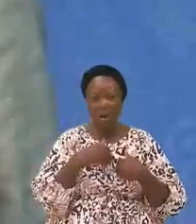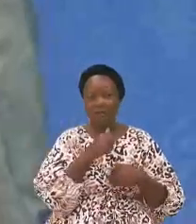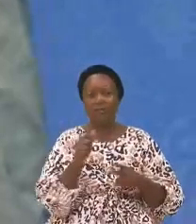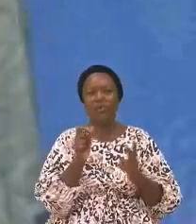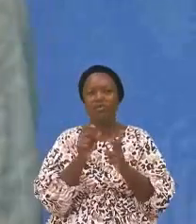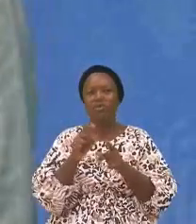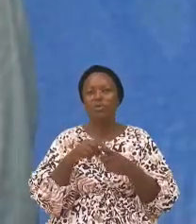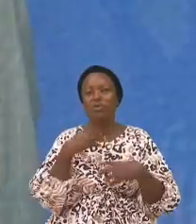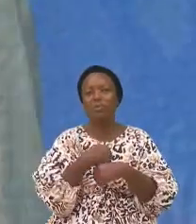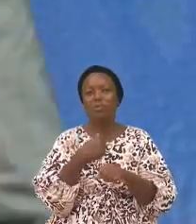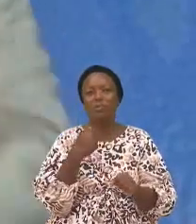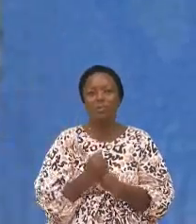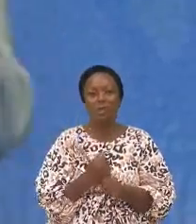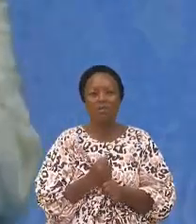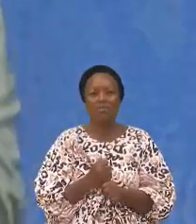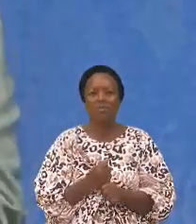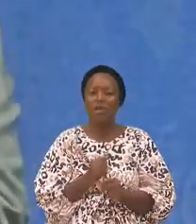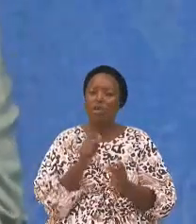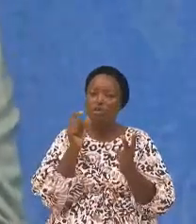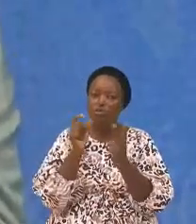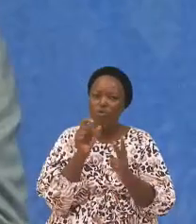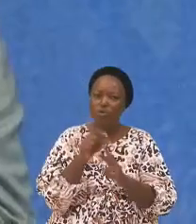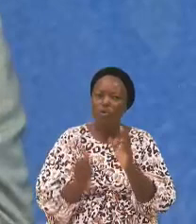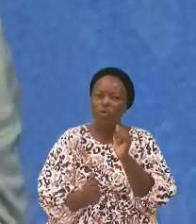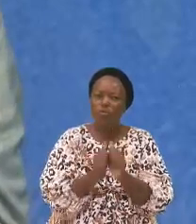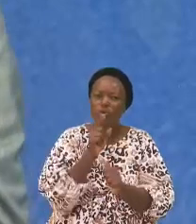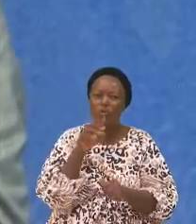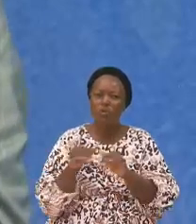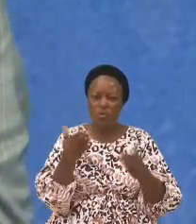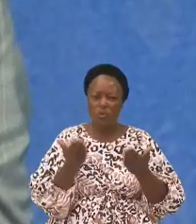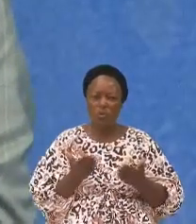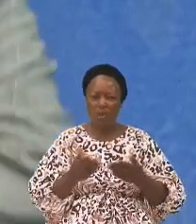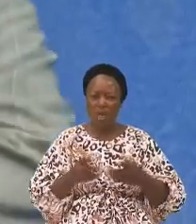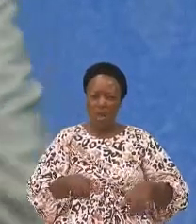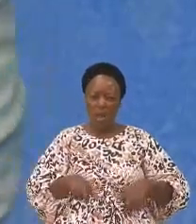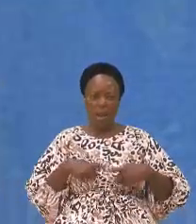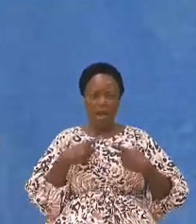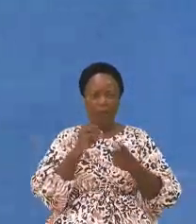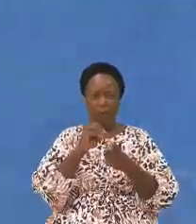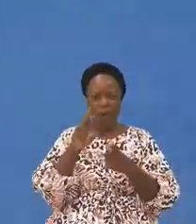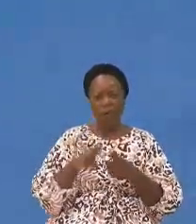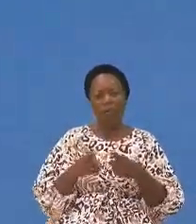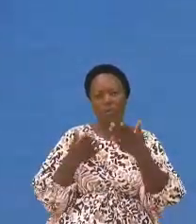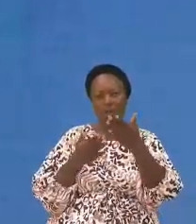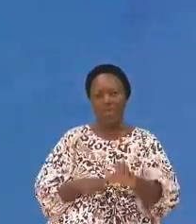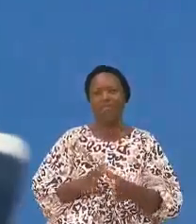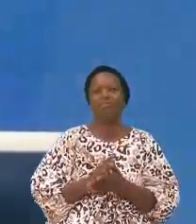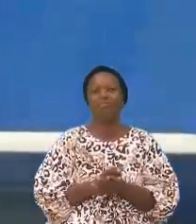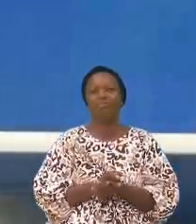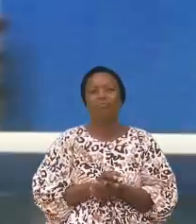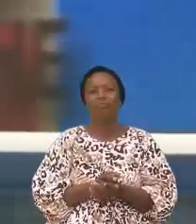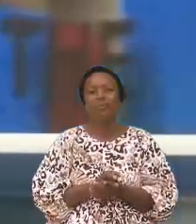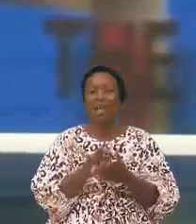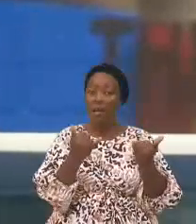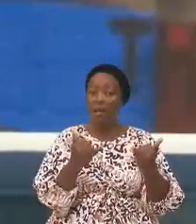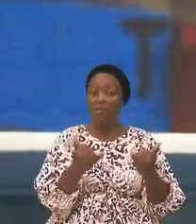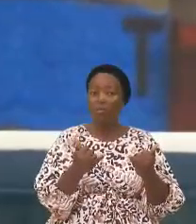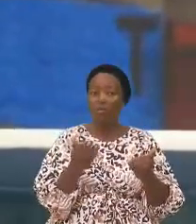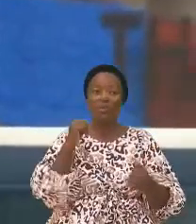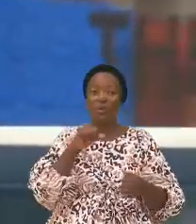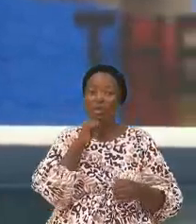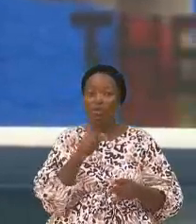to make. And you have a choice to make. Choose. Which one do you want,